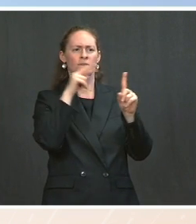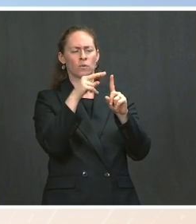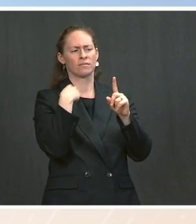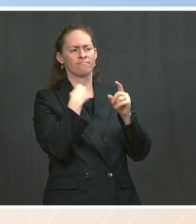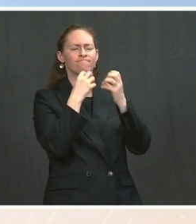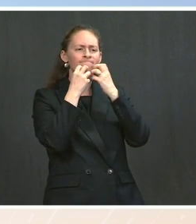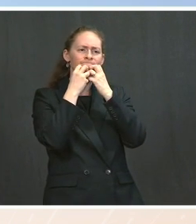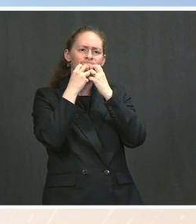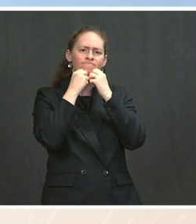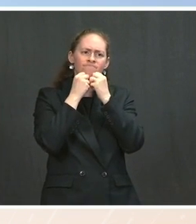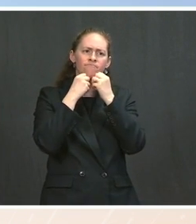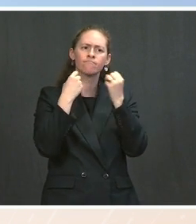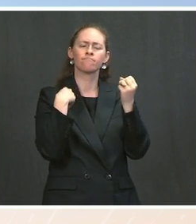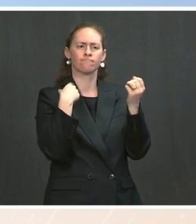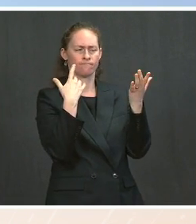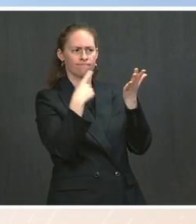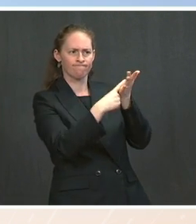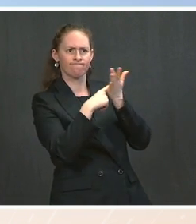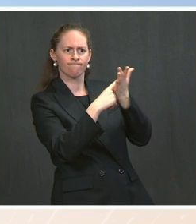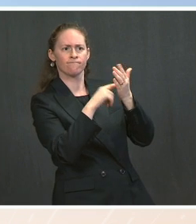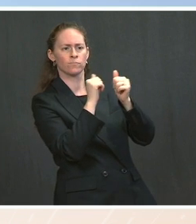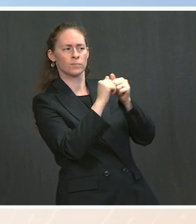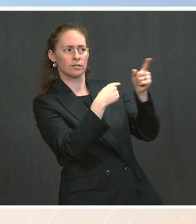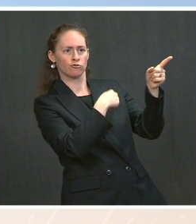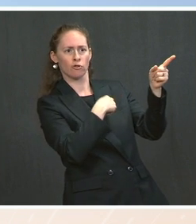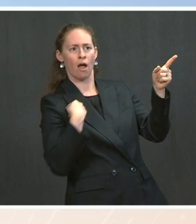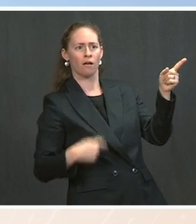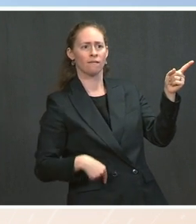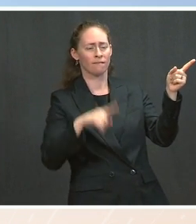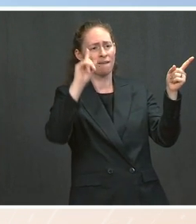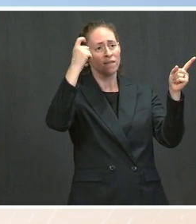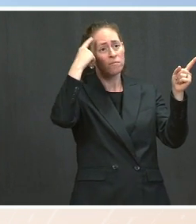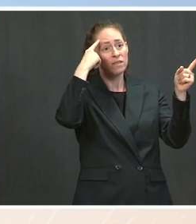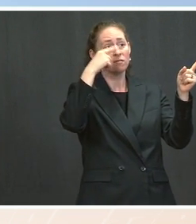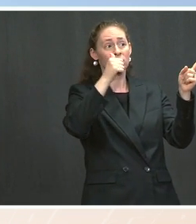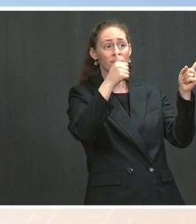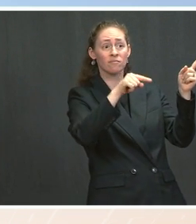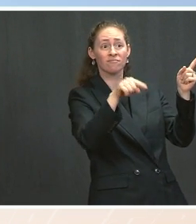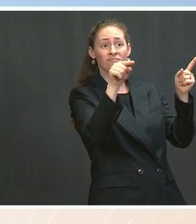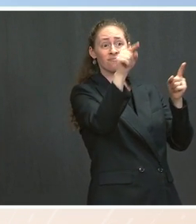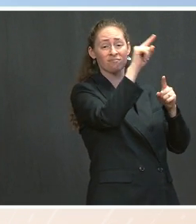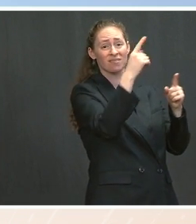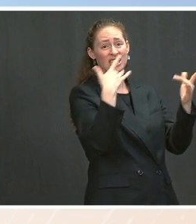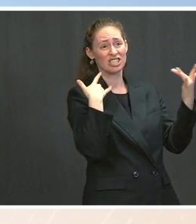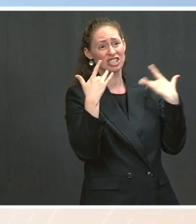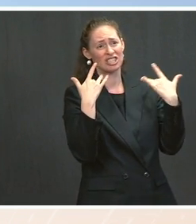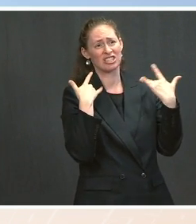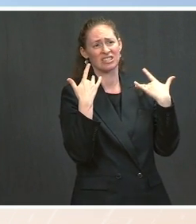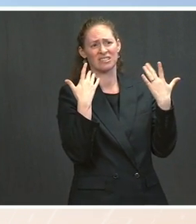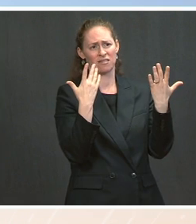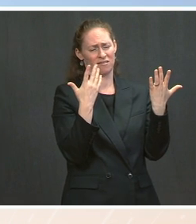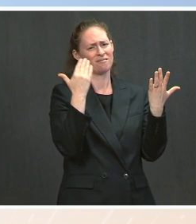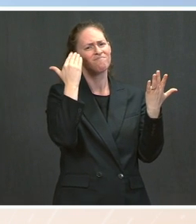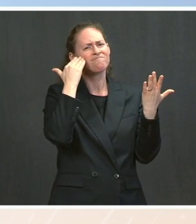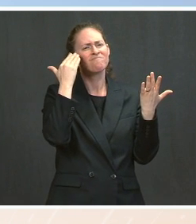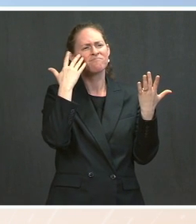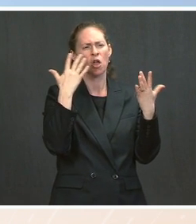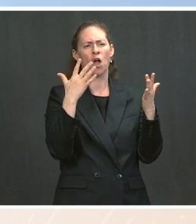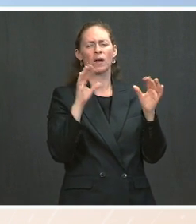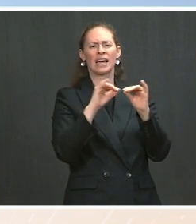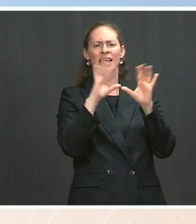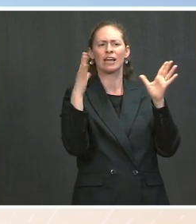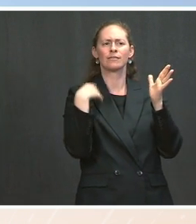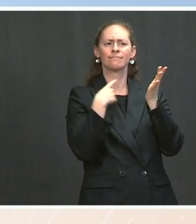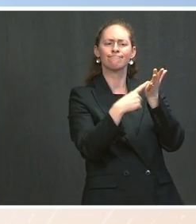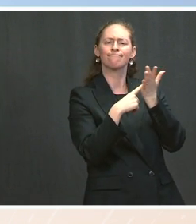Chinese government and leaders, and any country where we have concerns, as was clear in the readout that from the president's call with President Xi, and as